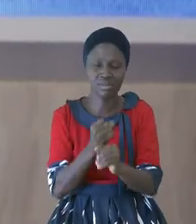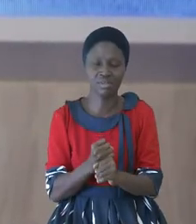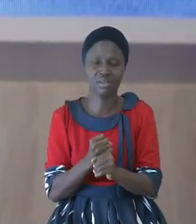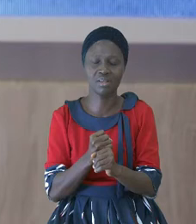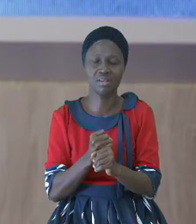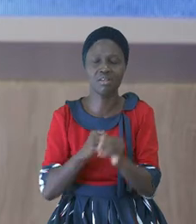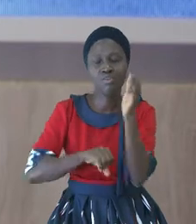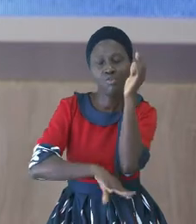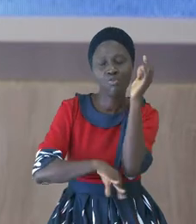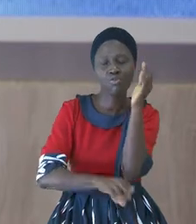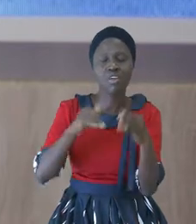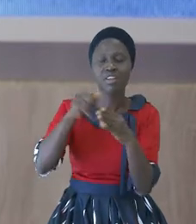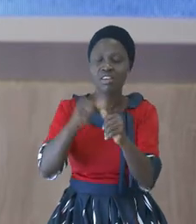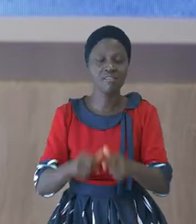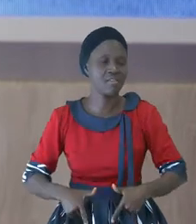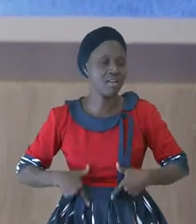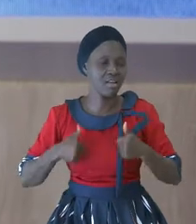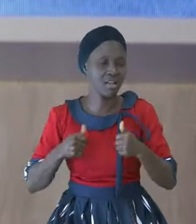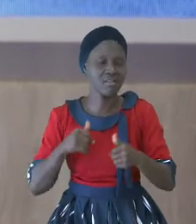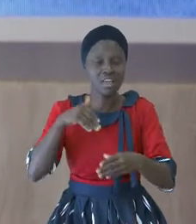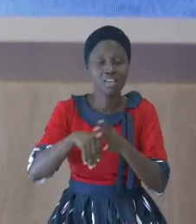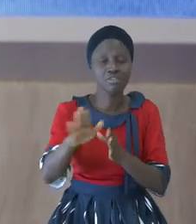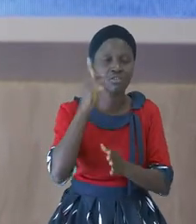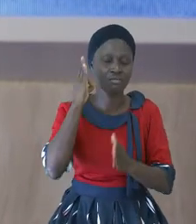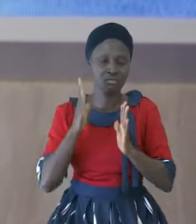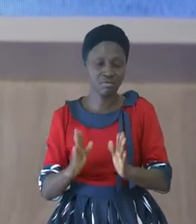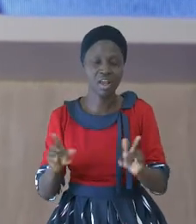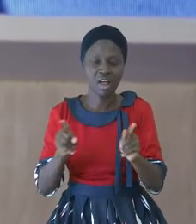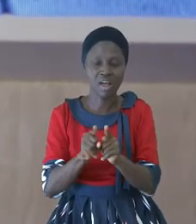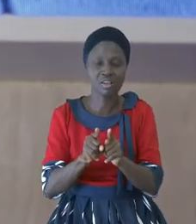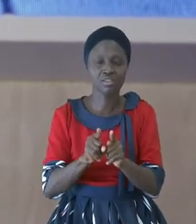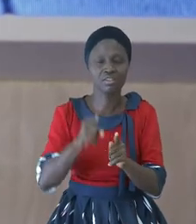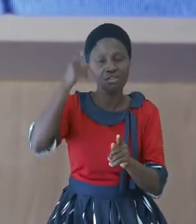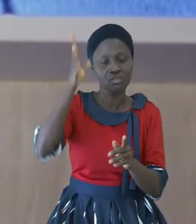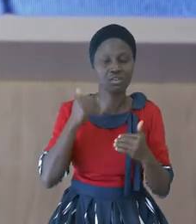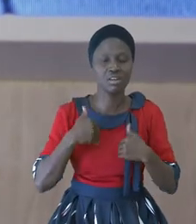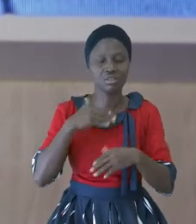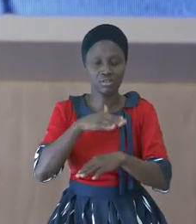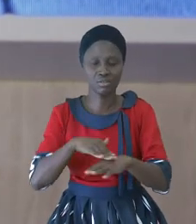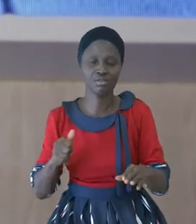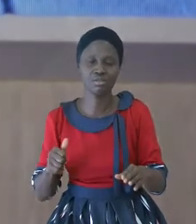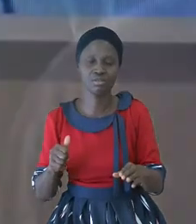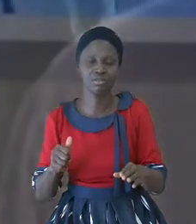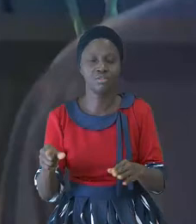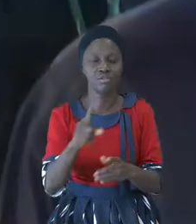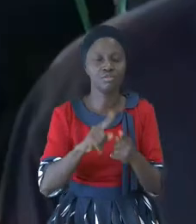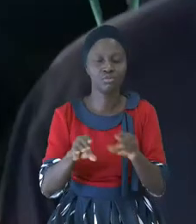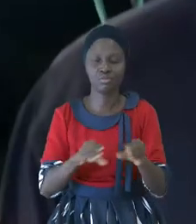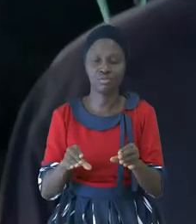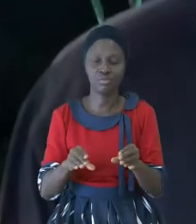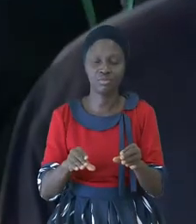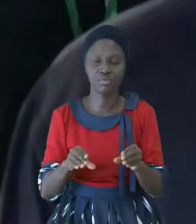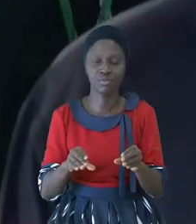life. You'll minister as God has called you and ordained you to do. Amen. We're